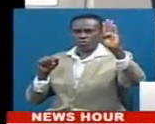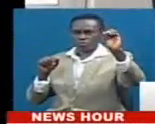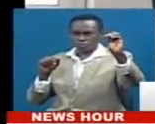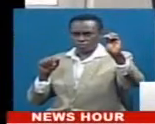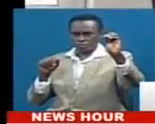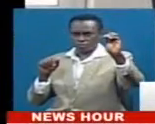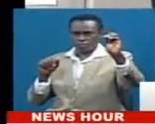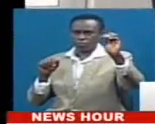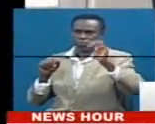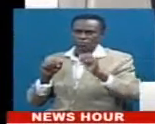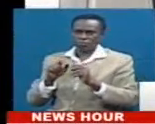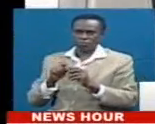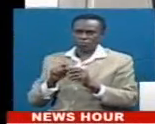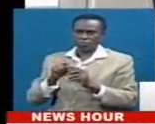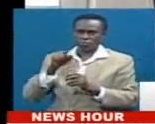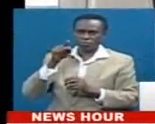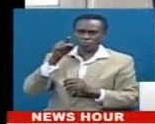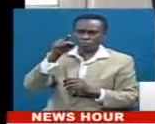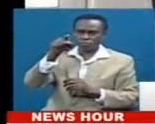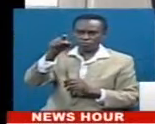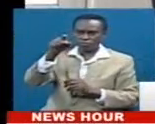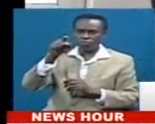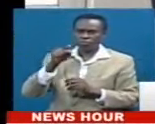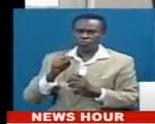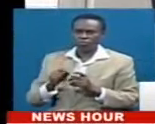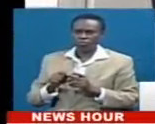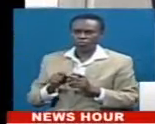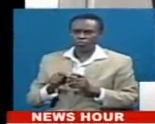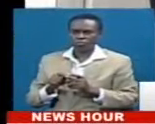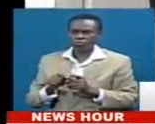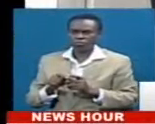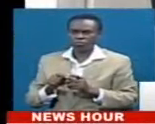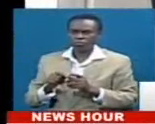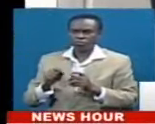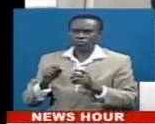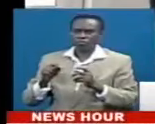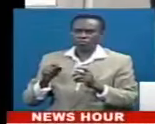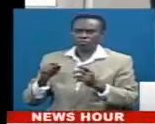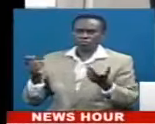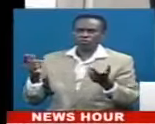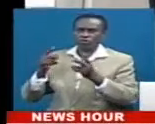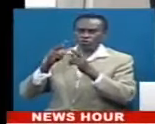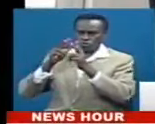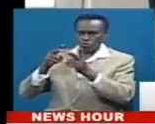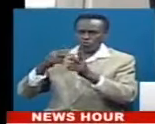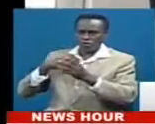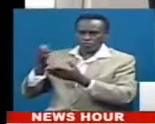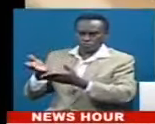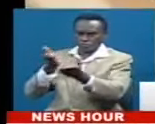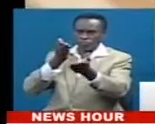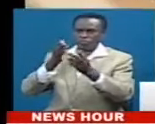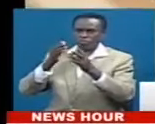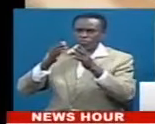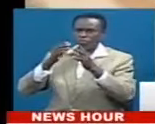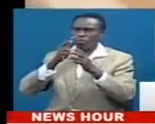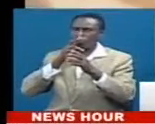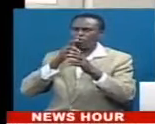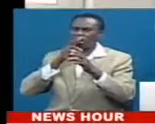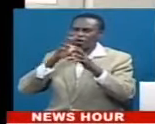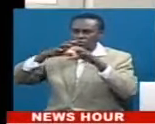with the GRDA, it was full of encroachments, utilities like electric lines, water supply pipelines, and